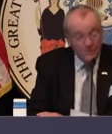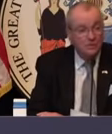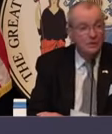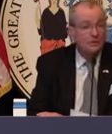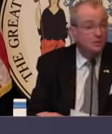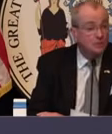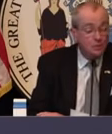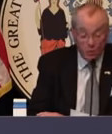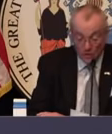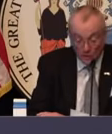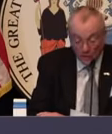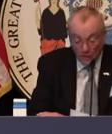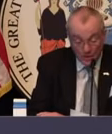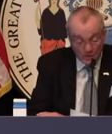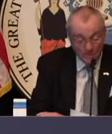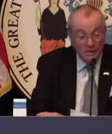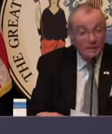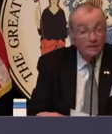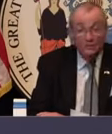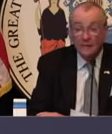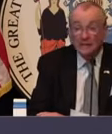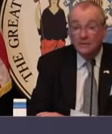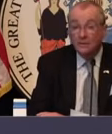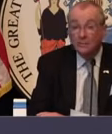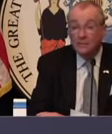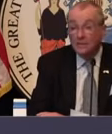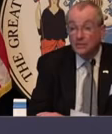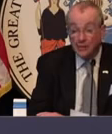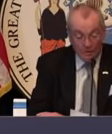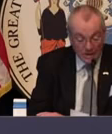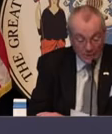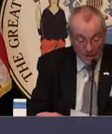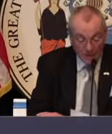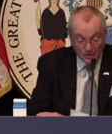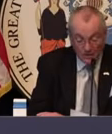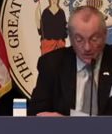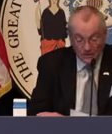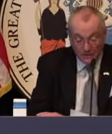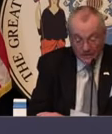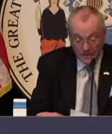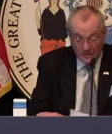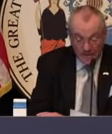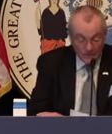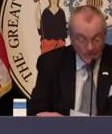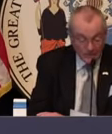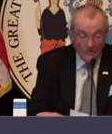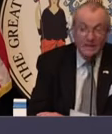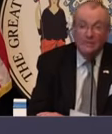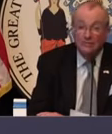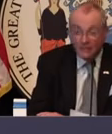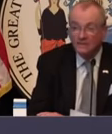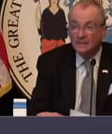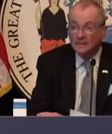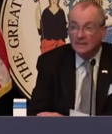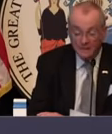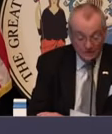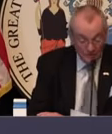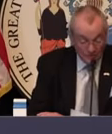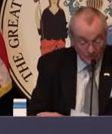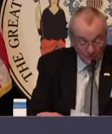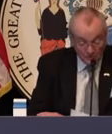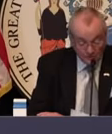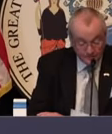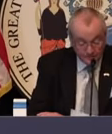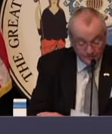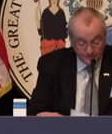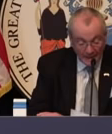to a restaurant or a store or a gym or frankly to the beach or a graduation if they don't have confidence that they can safely do